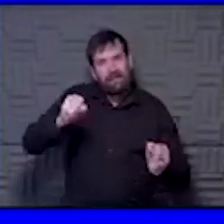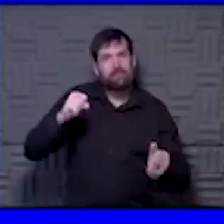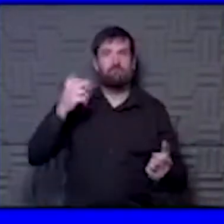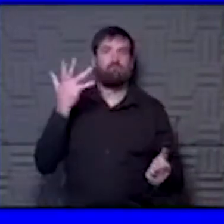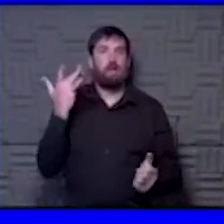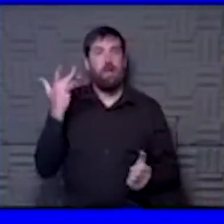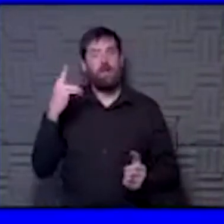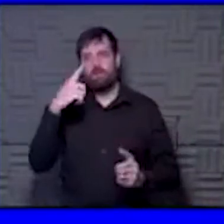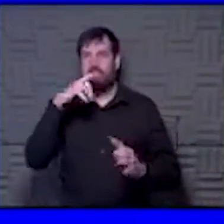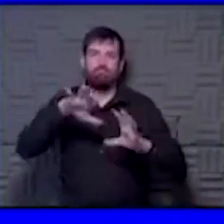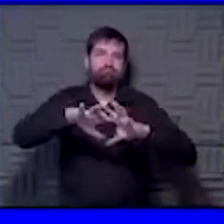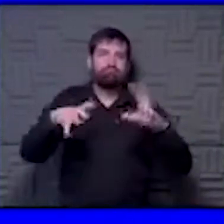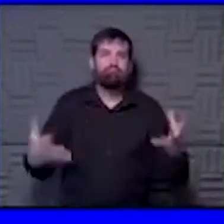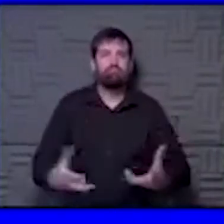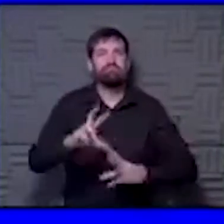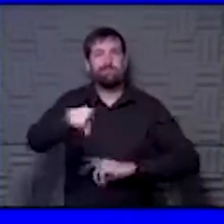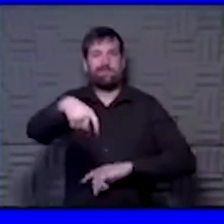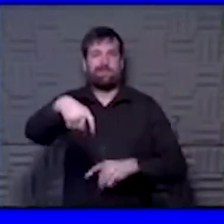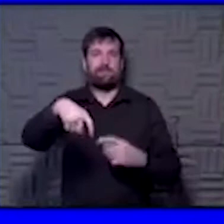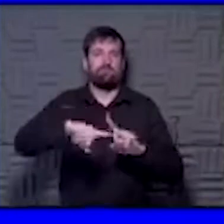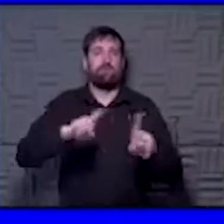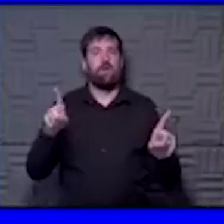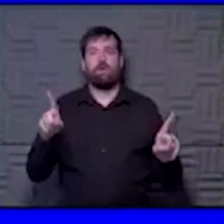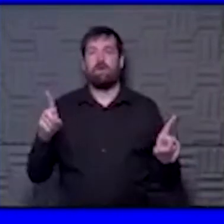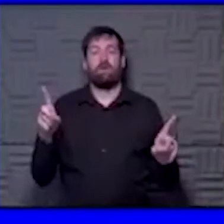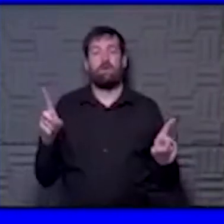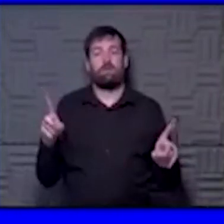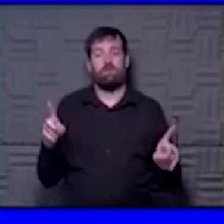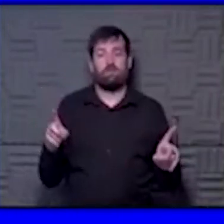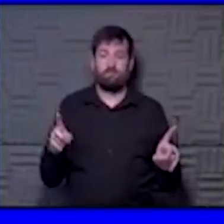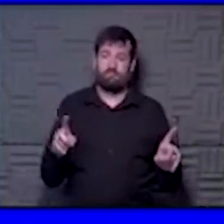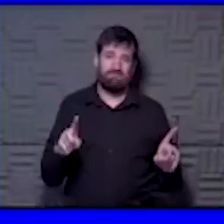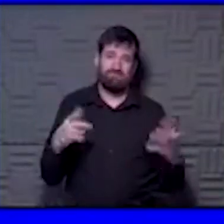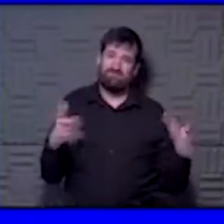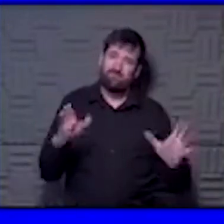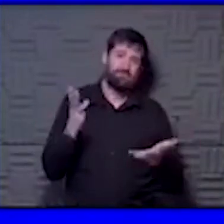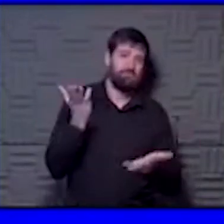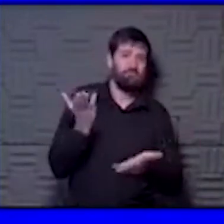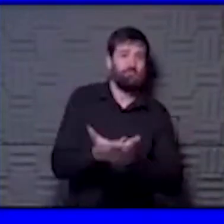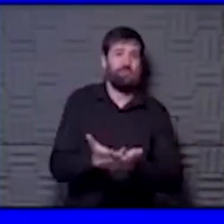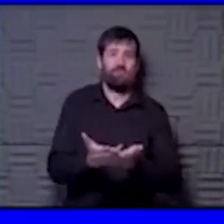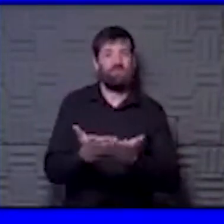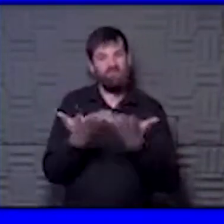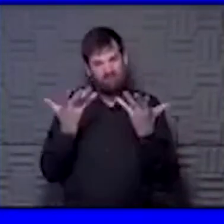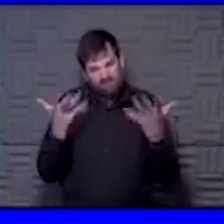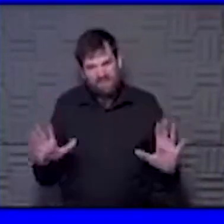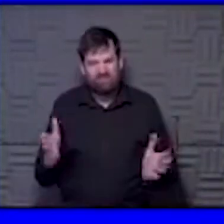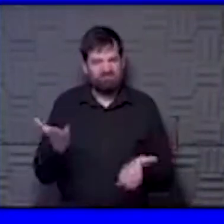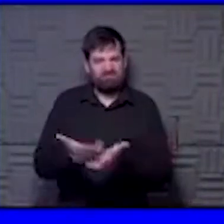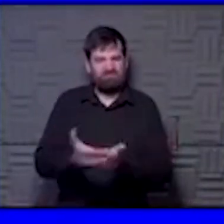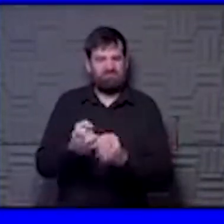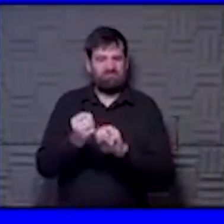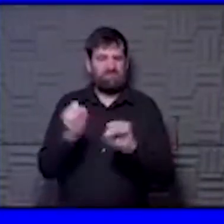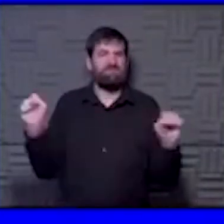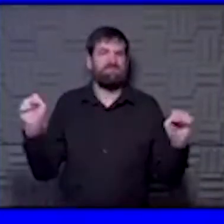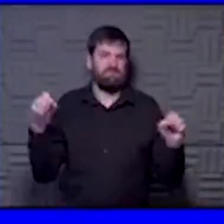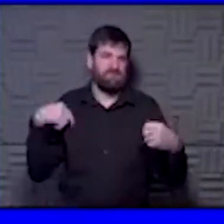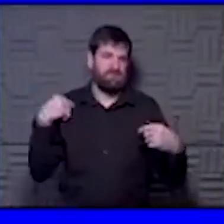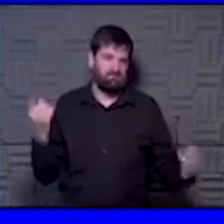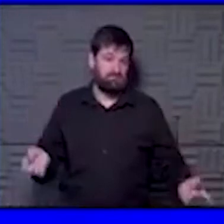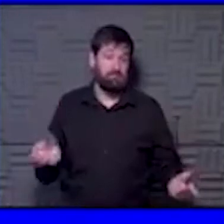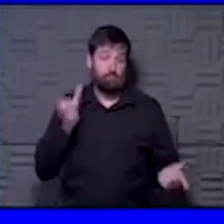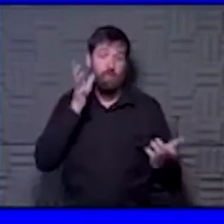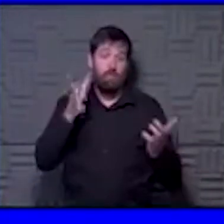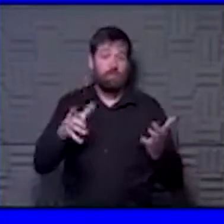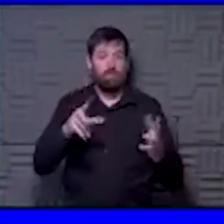around the world to do that. But really, I think it's proven and shown to be safe so far. And we'll